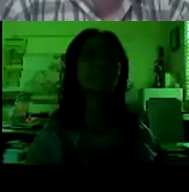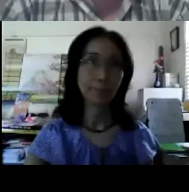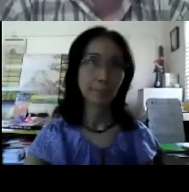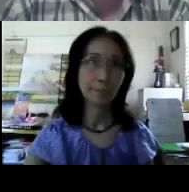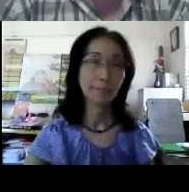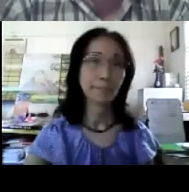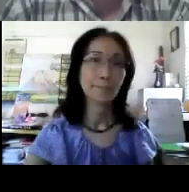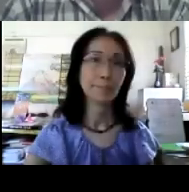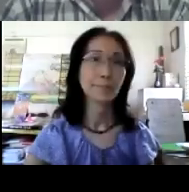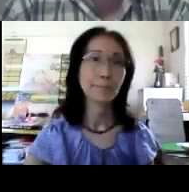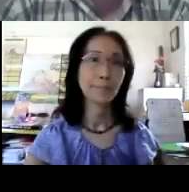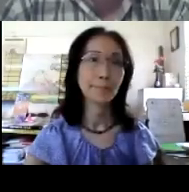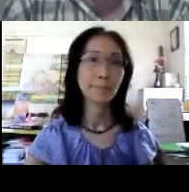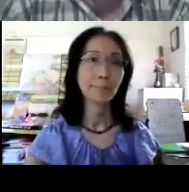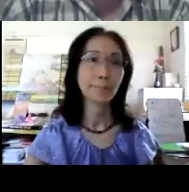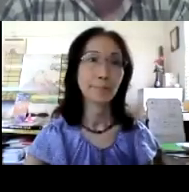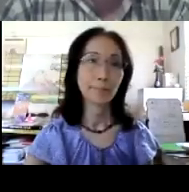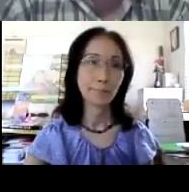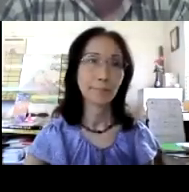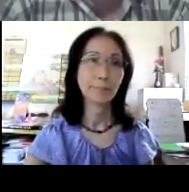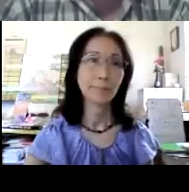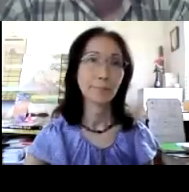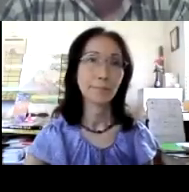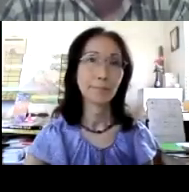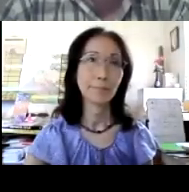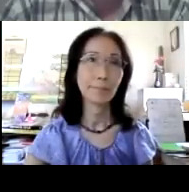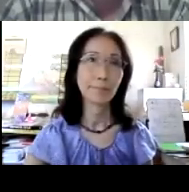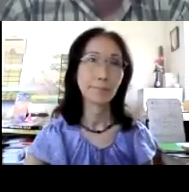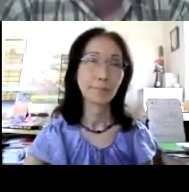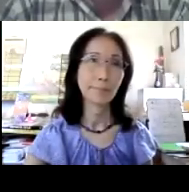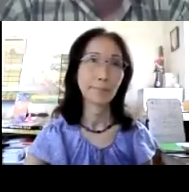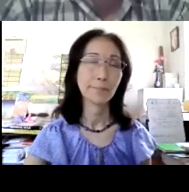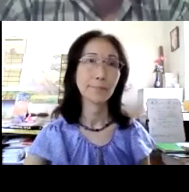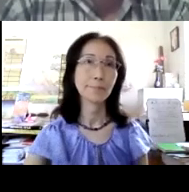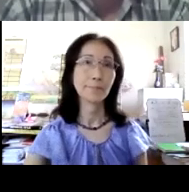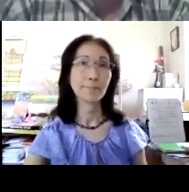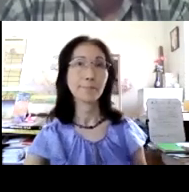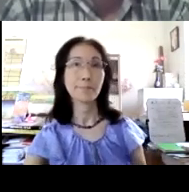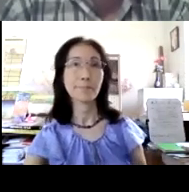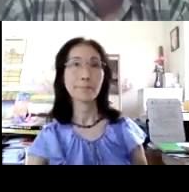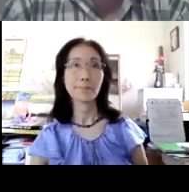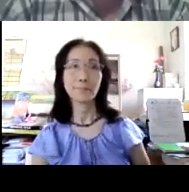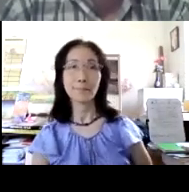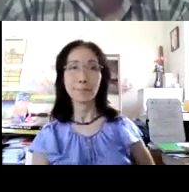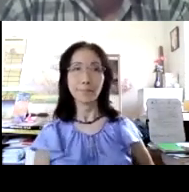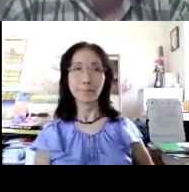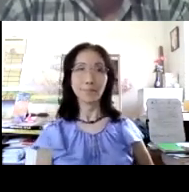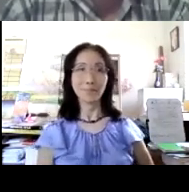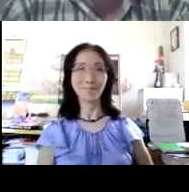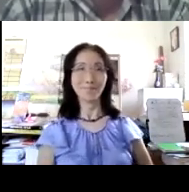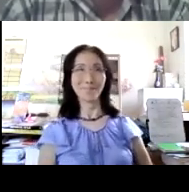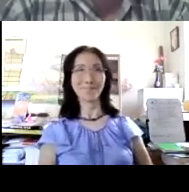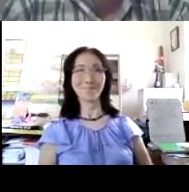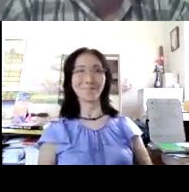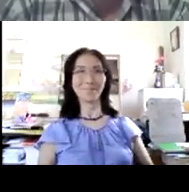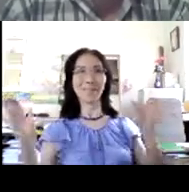we would also like to invite you next week to our event. Same time, same day, same link as well.